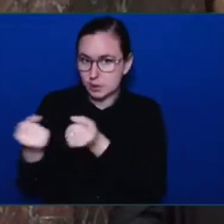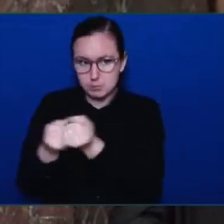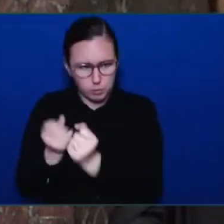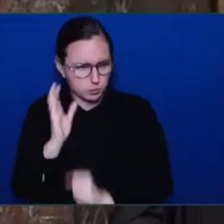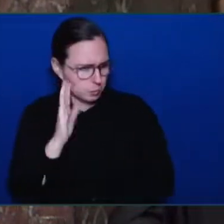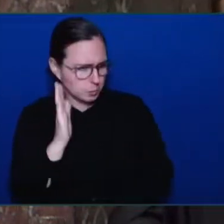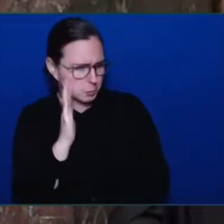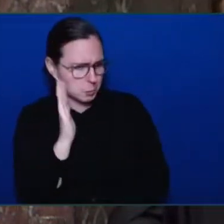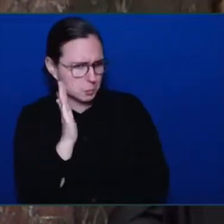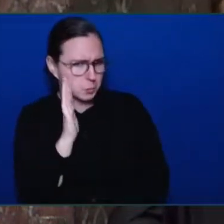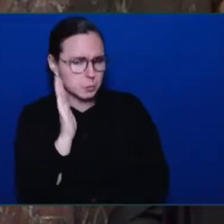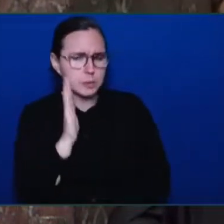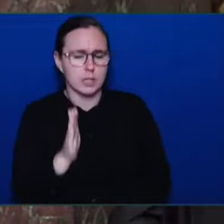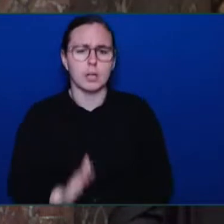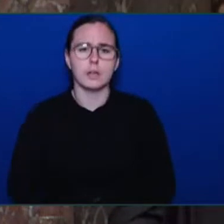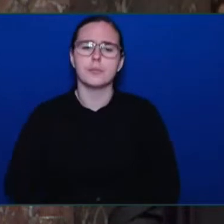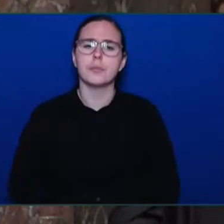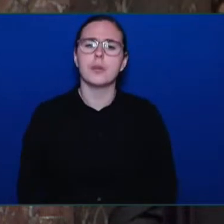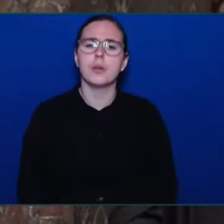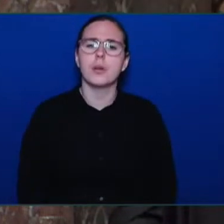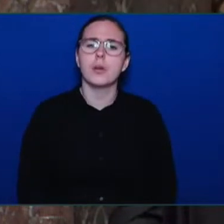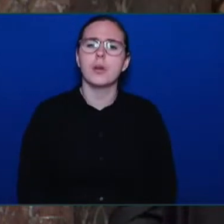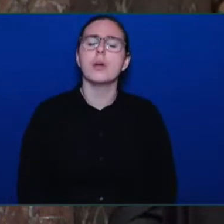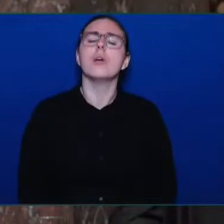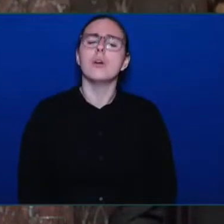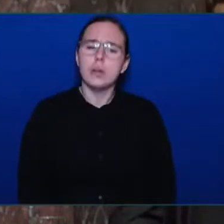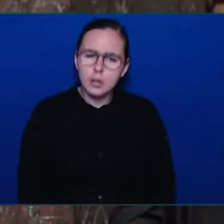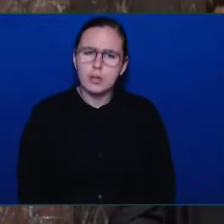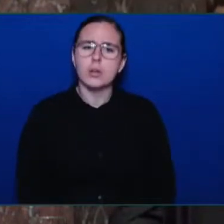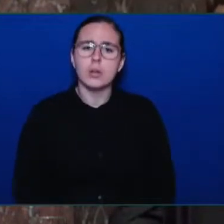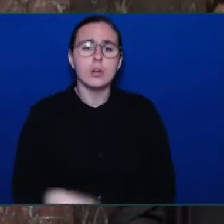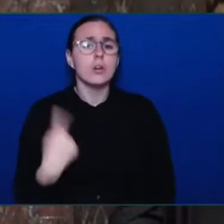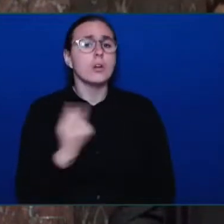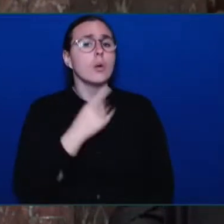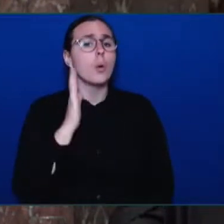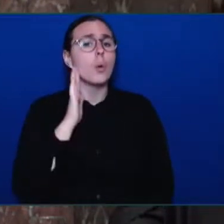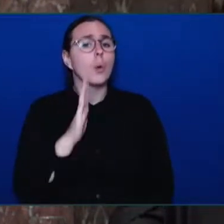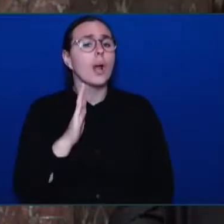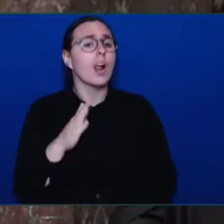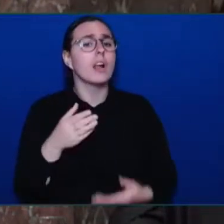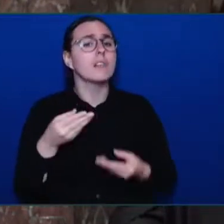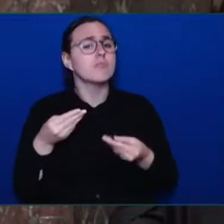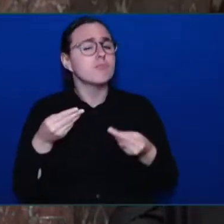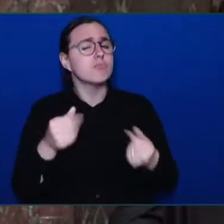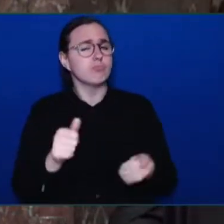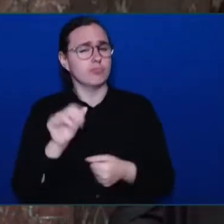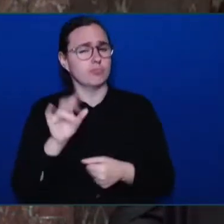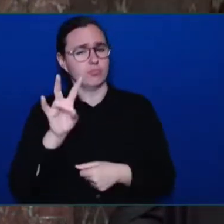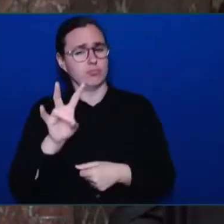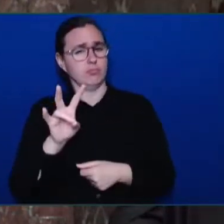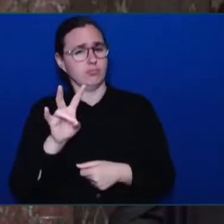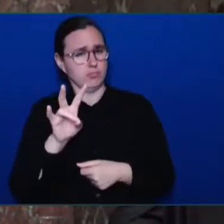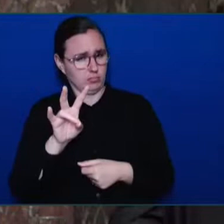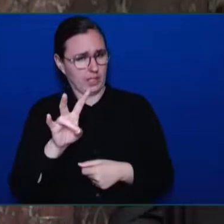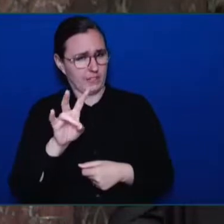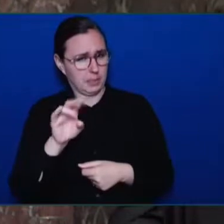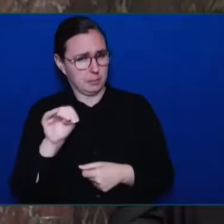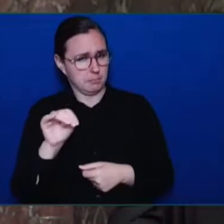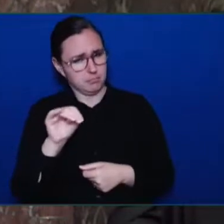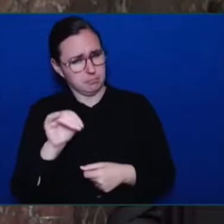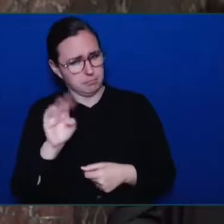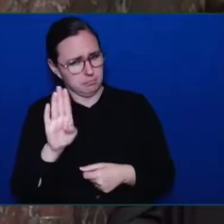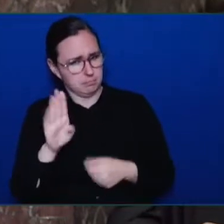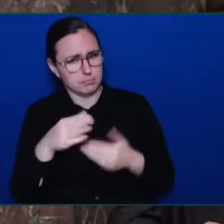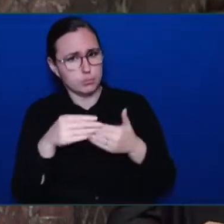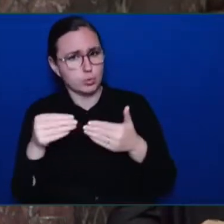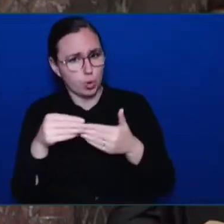to spend $7 billion over 10 years through BC Housing. And we're on track to do that now, and we're on track to